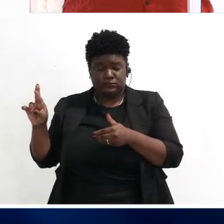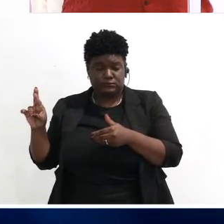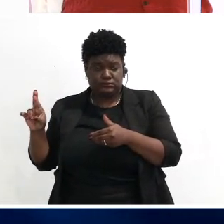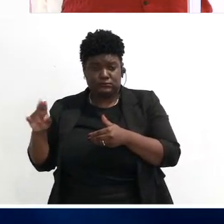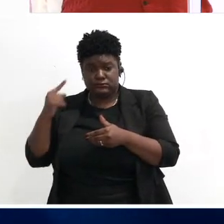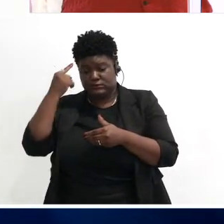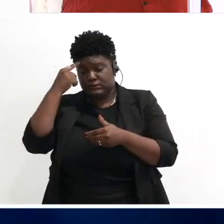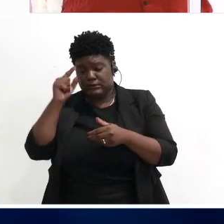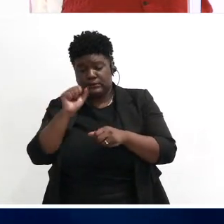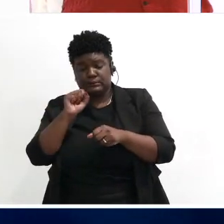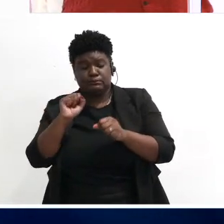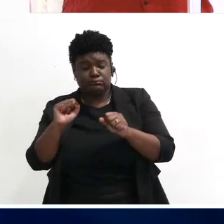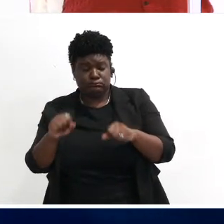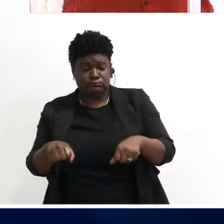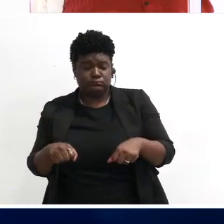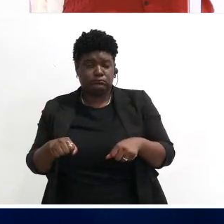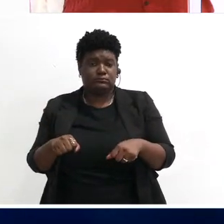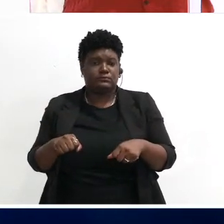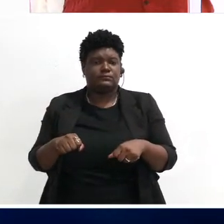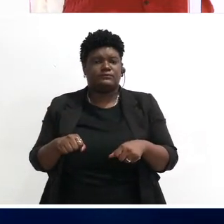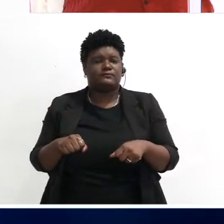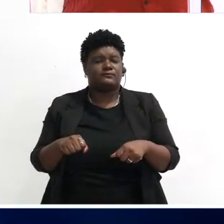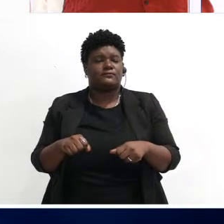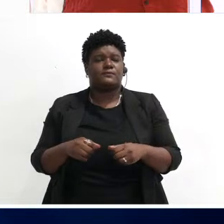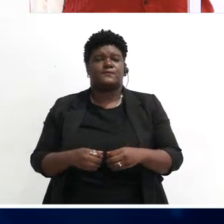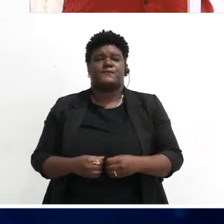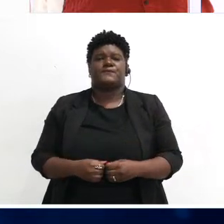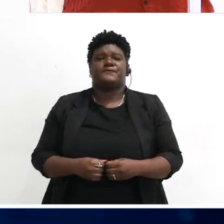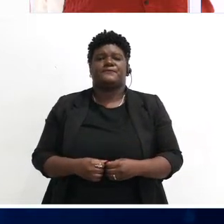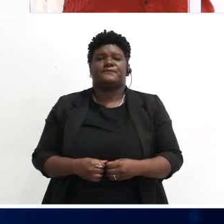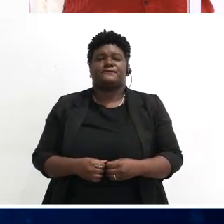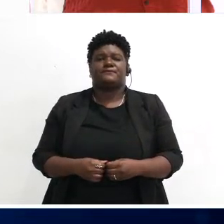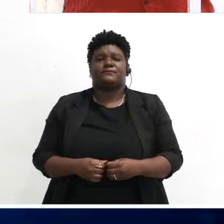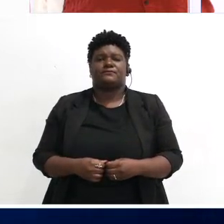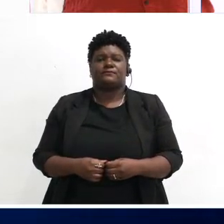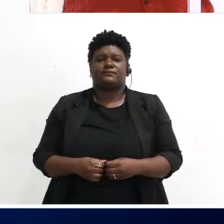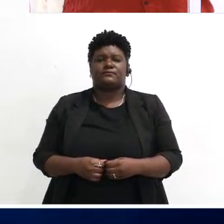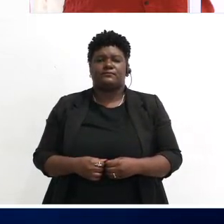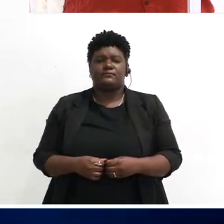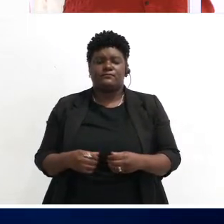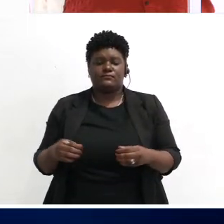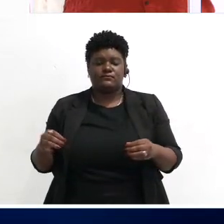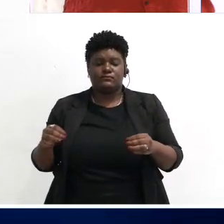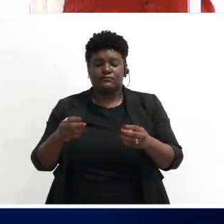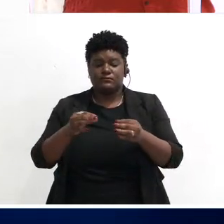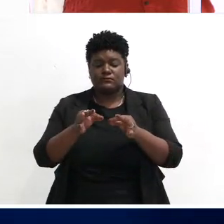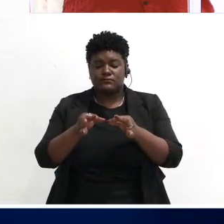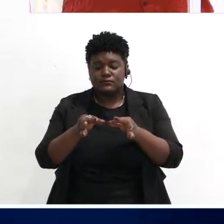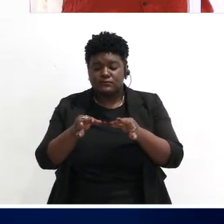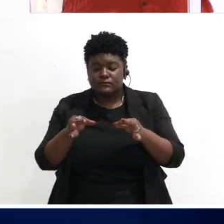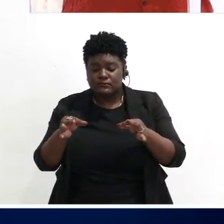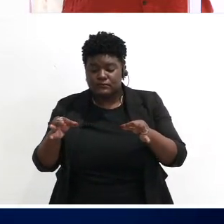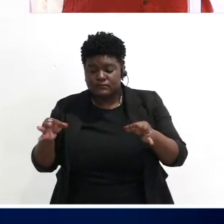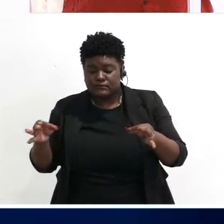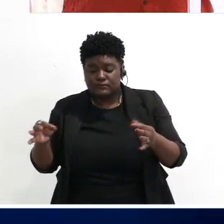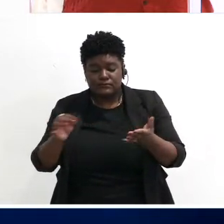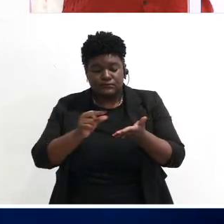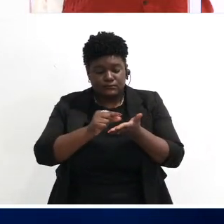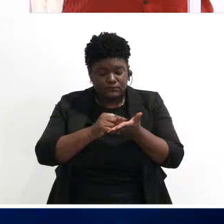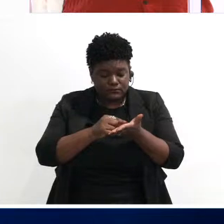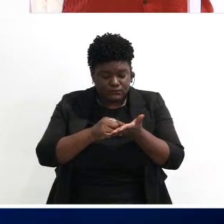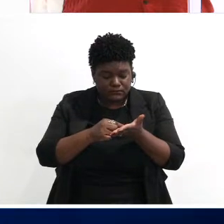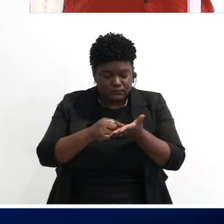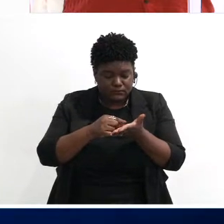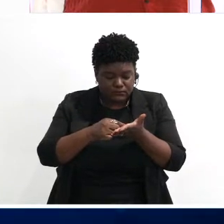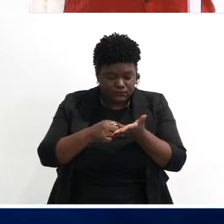and very small diameter vias through the remaining silicon, and then you build up the backside power interconnect